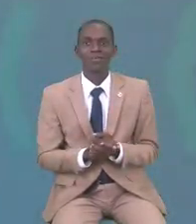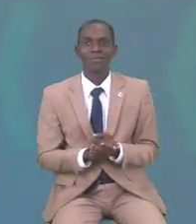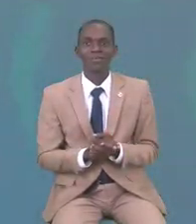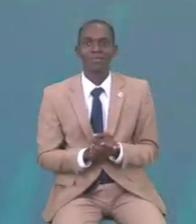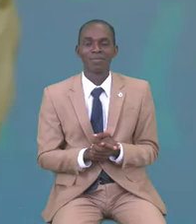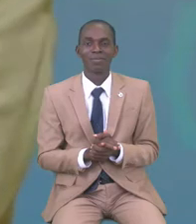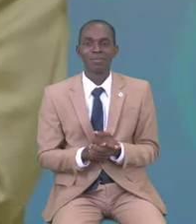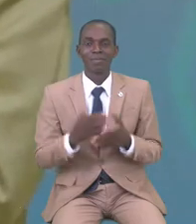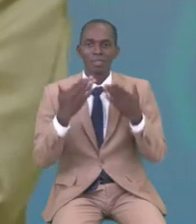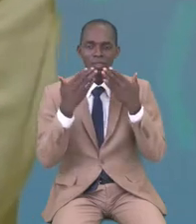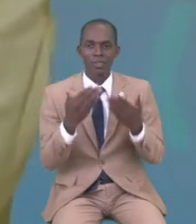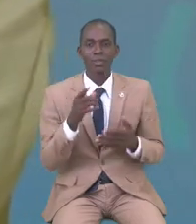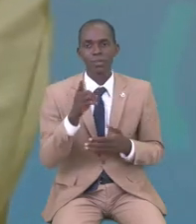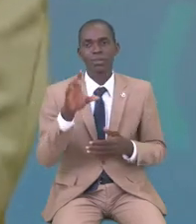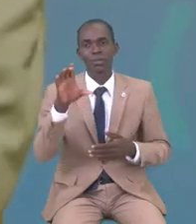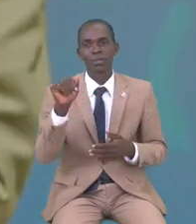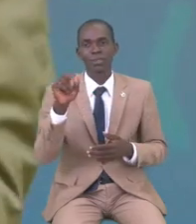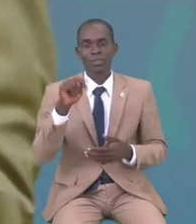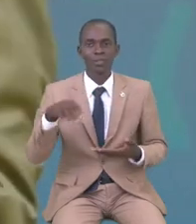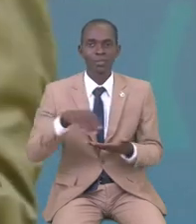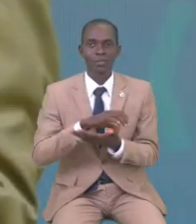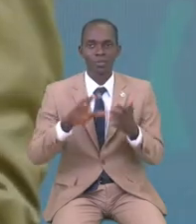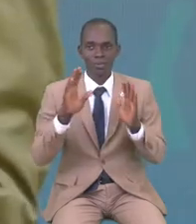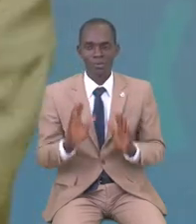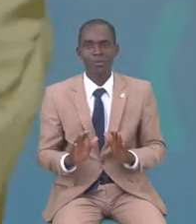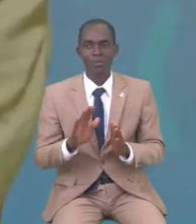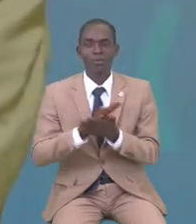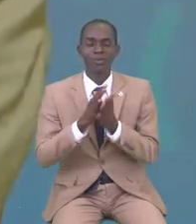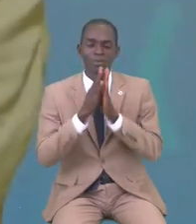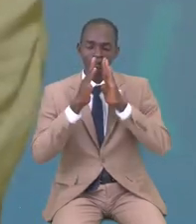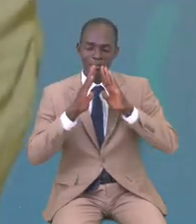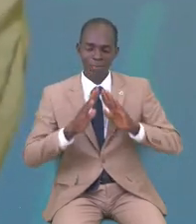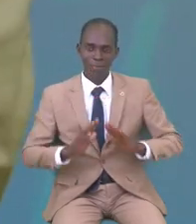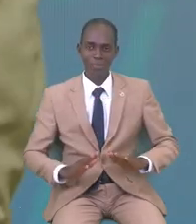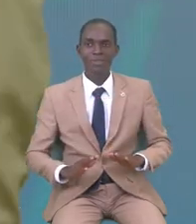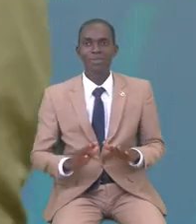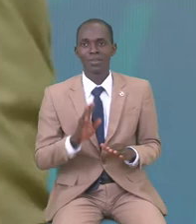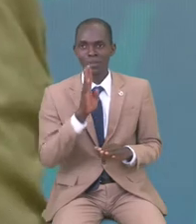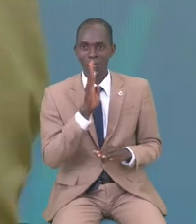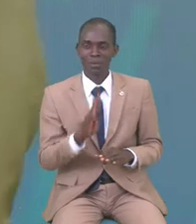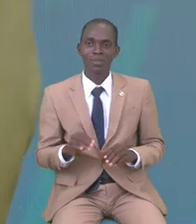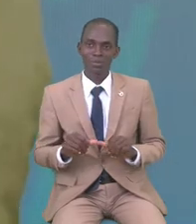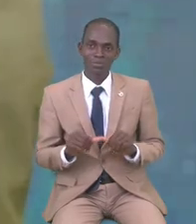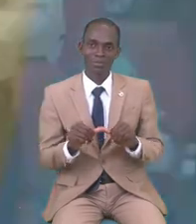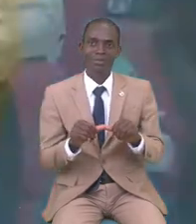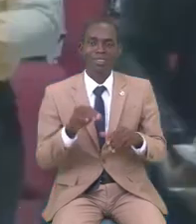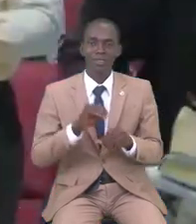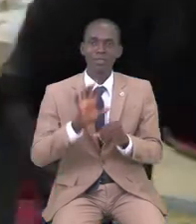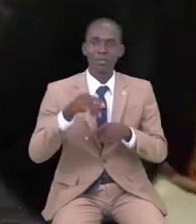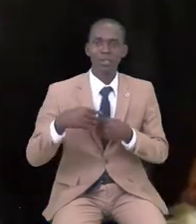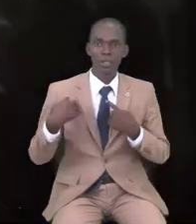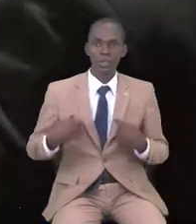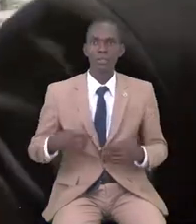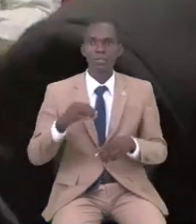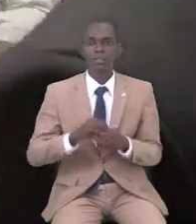Thank you, choir, kind choir. Peace be still. In your heart, in